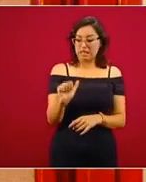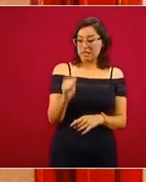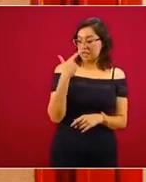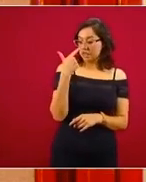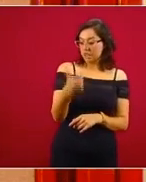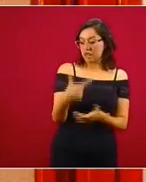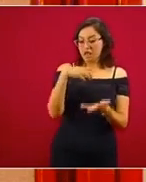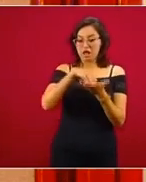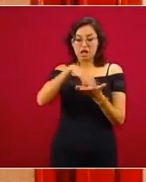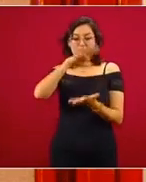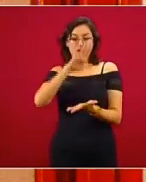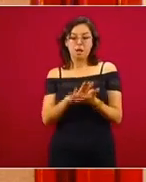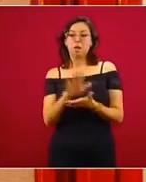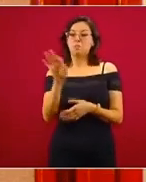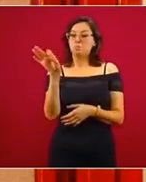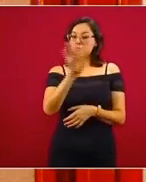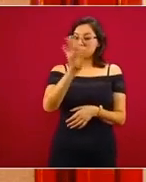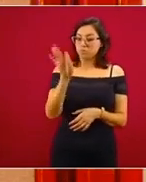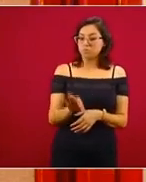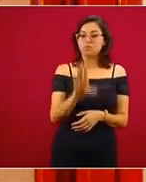is developing.